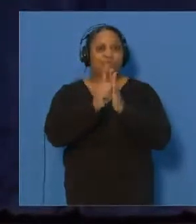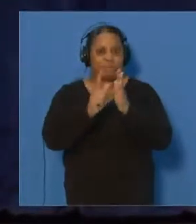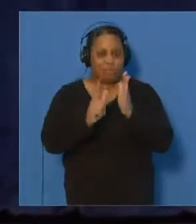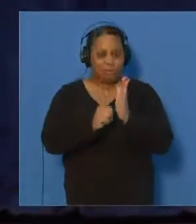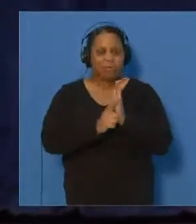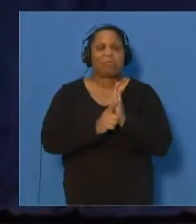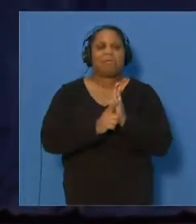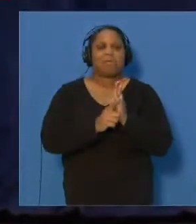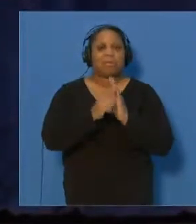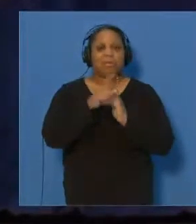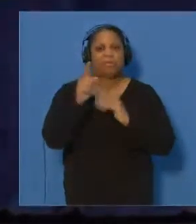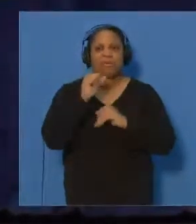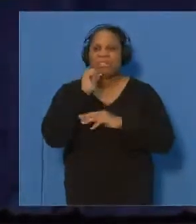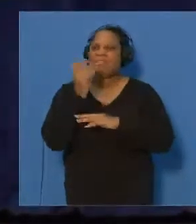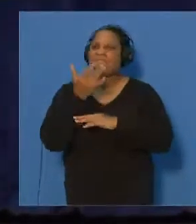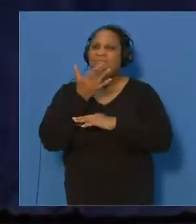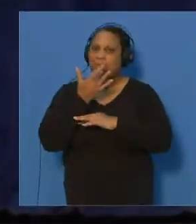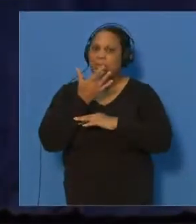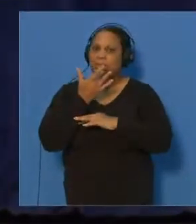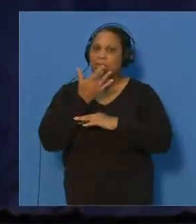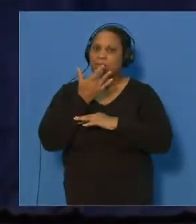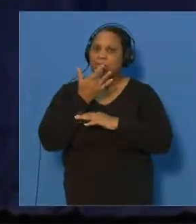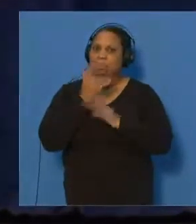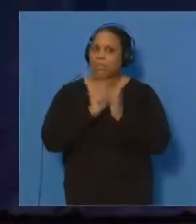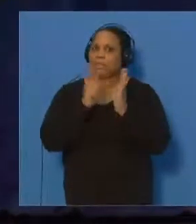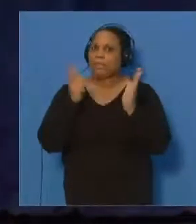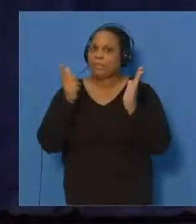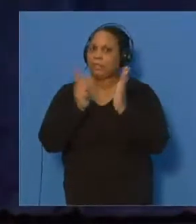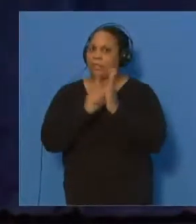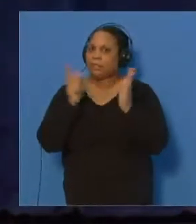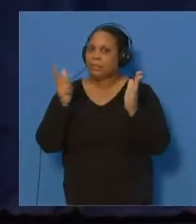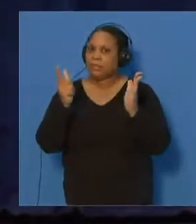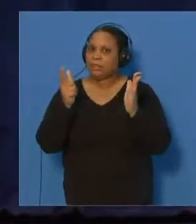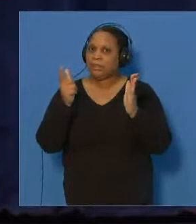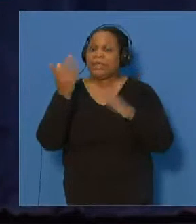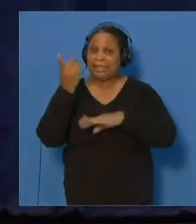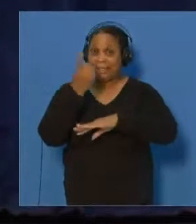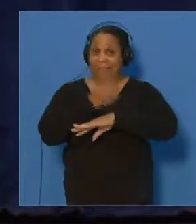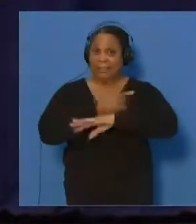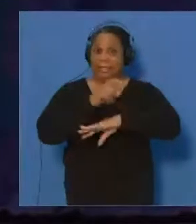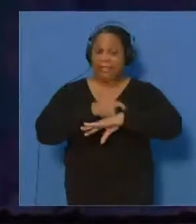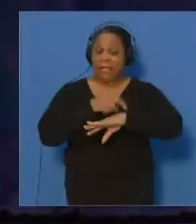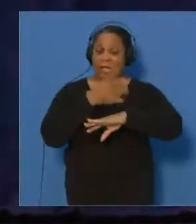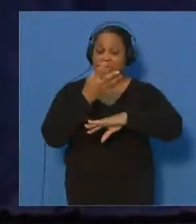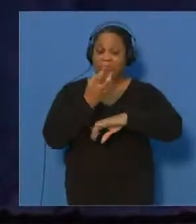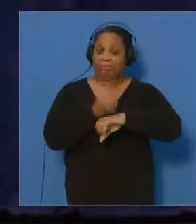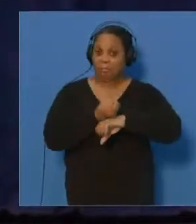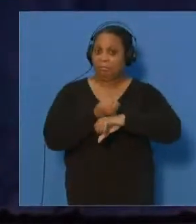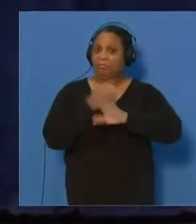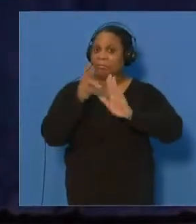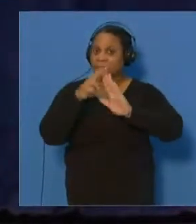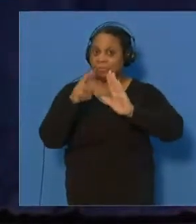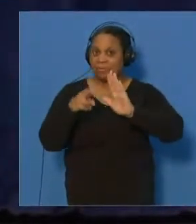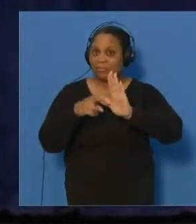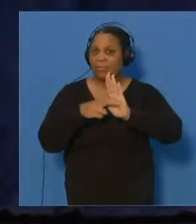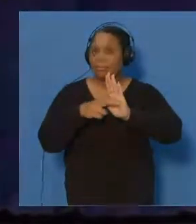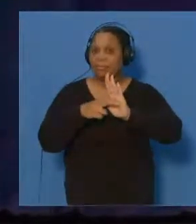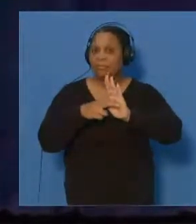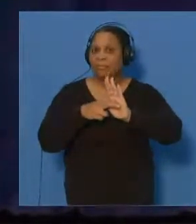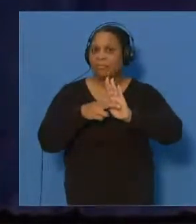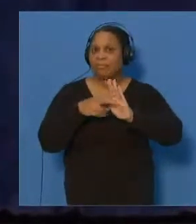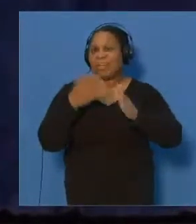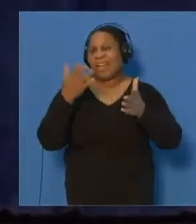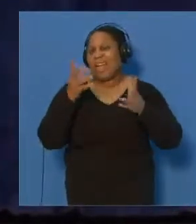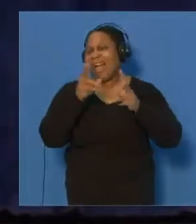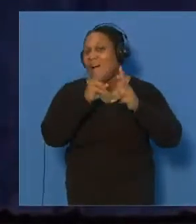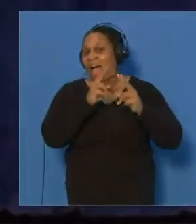have unfortunately been in breach of the daytime shelter-in-place regulations have generally either been